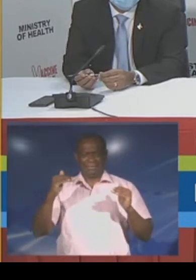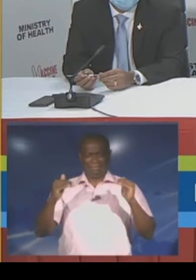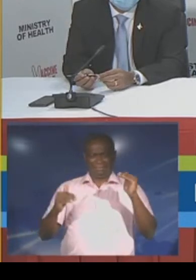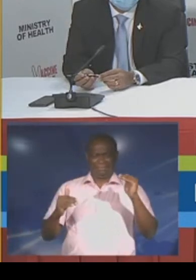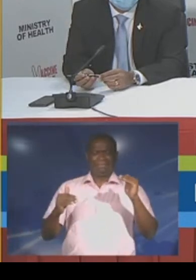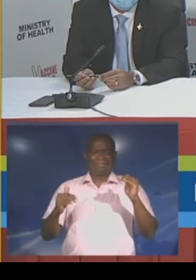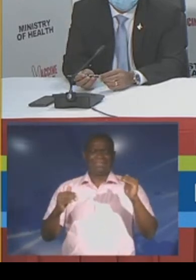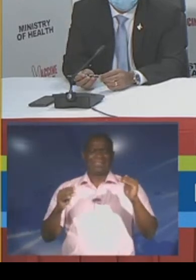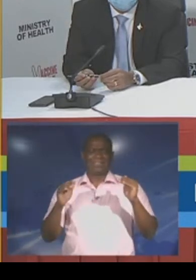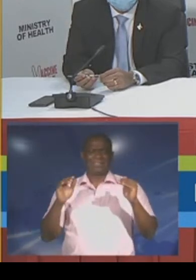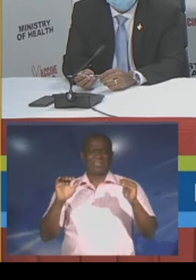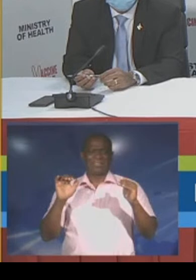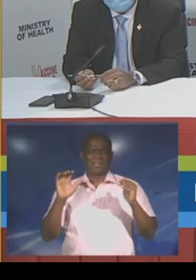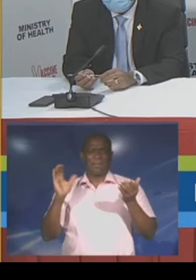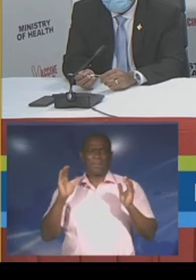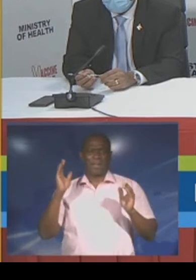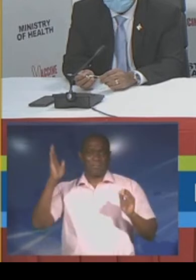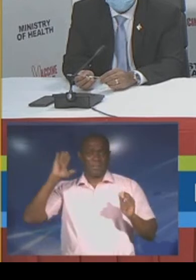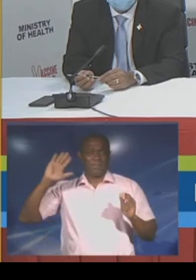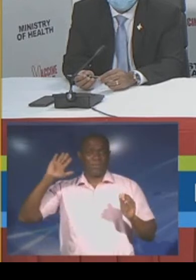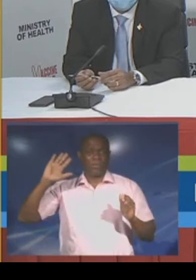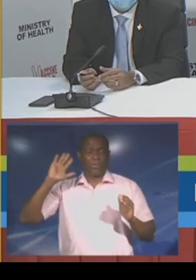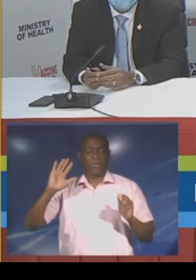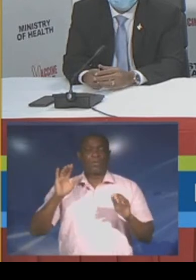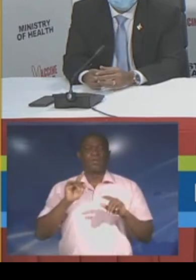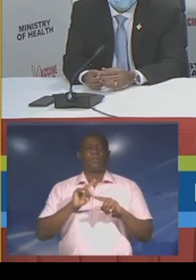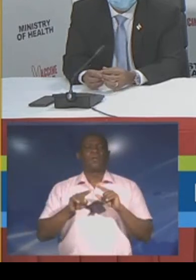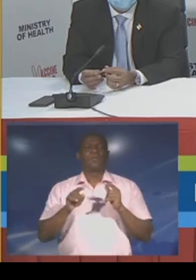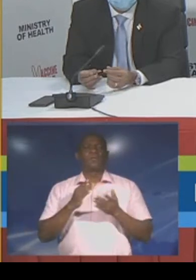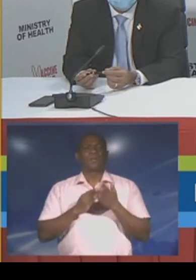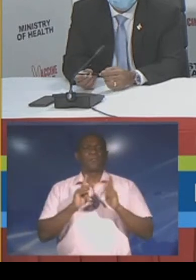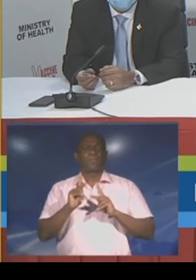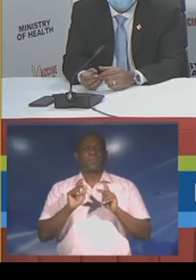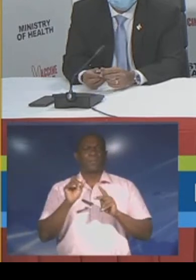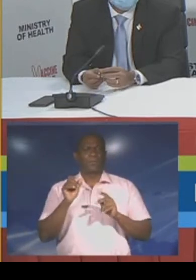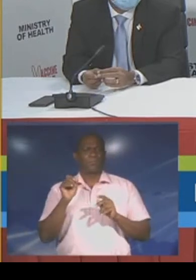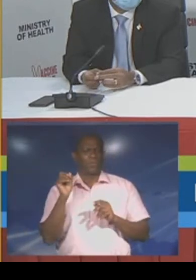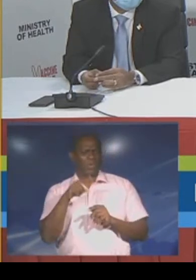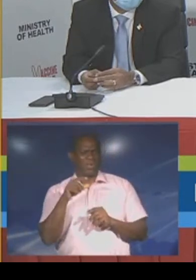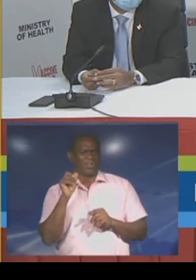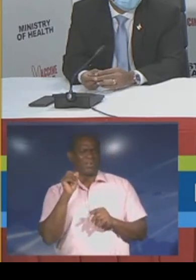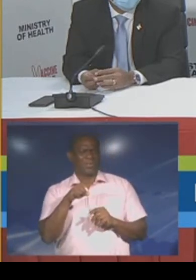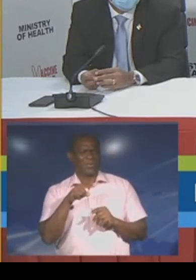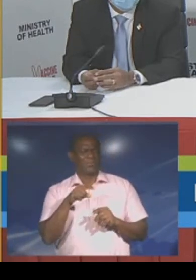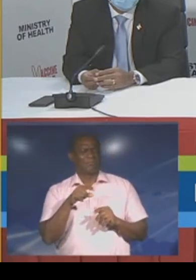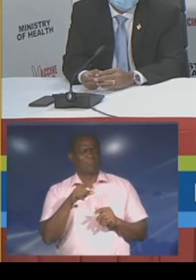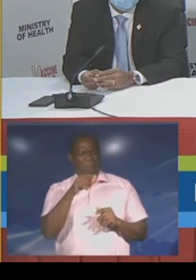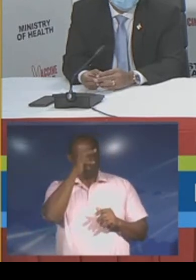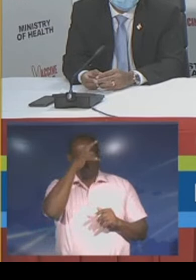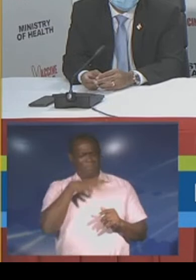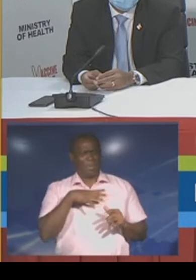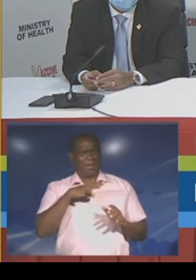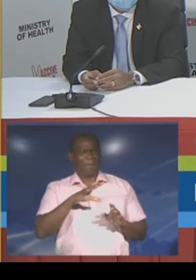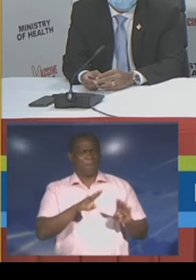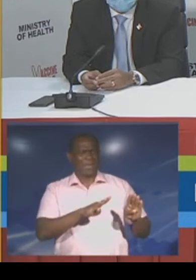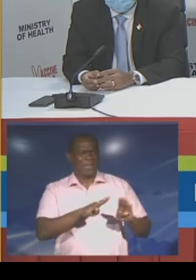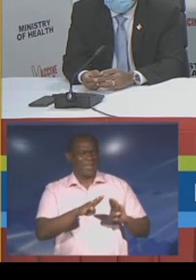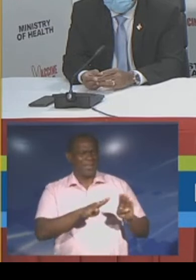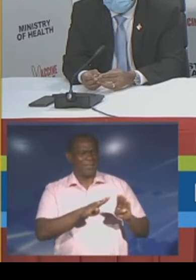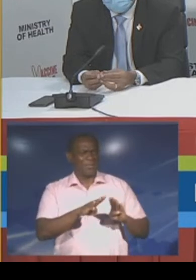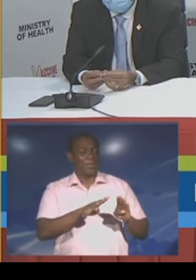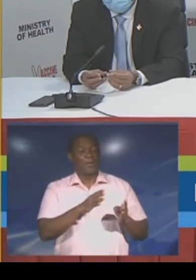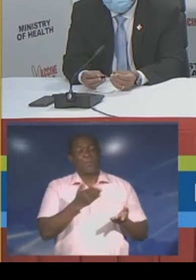there was earlier. And there were lots of queries about whether it was later health-seeking behavior among men, higher levels of